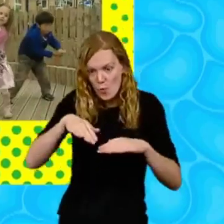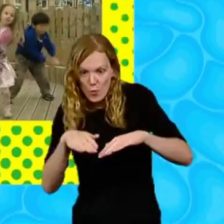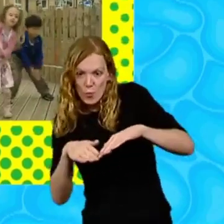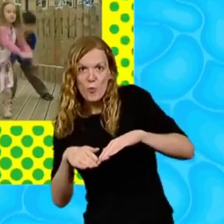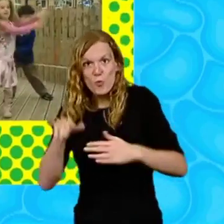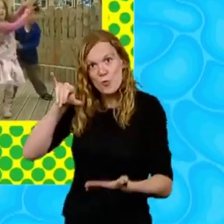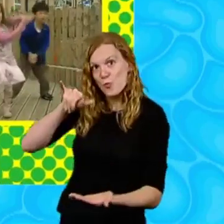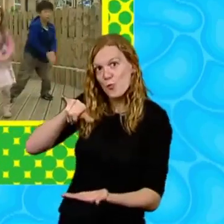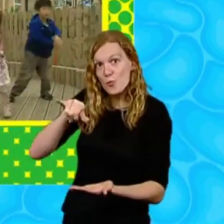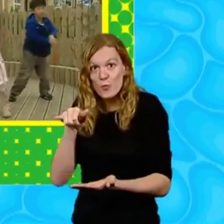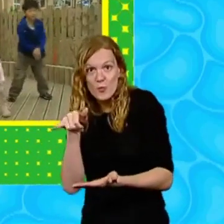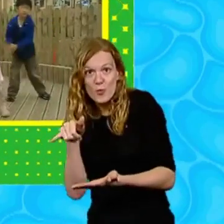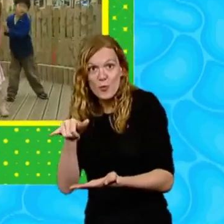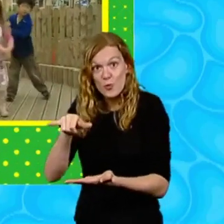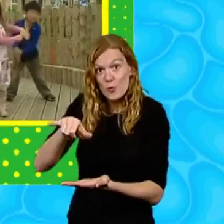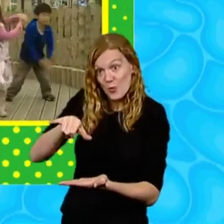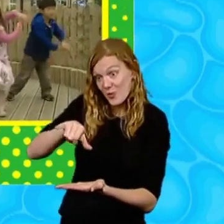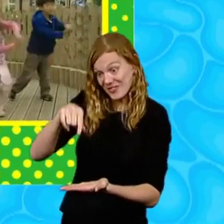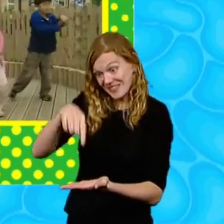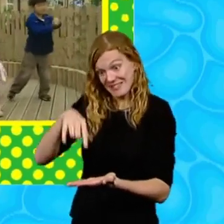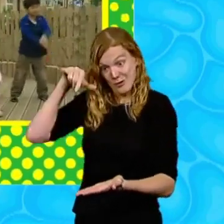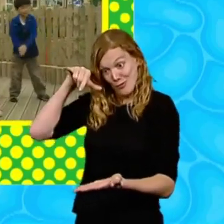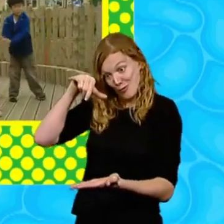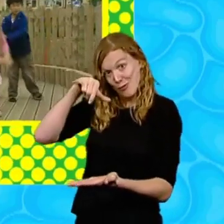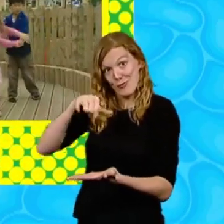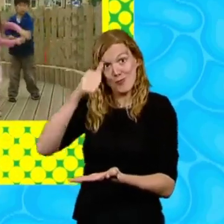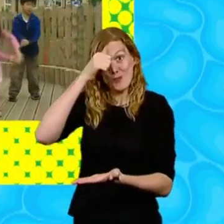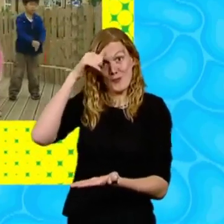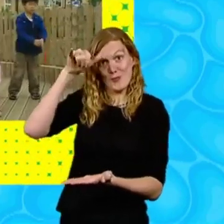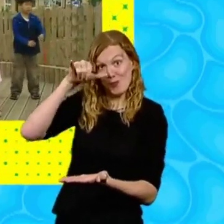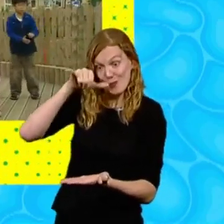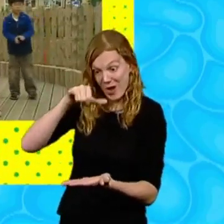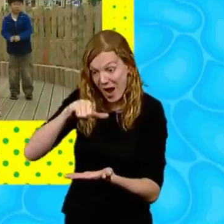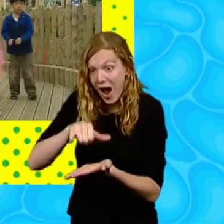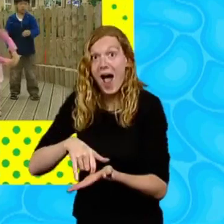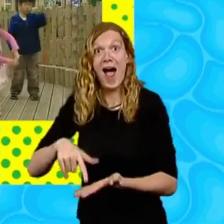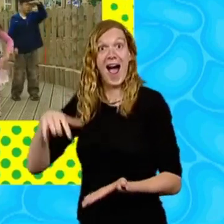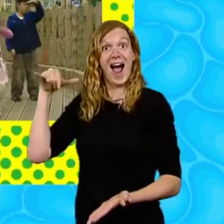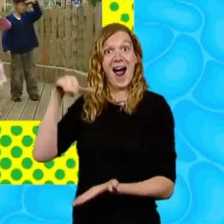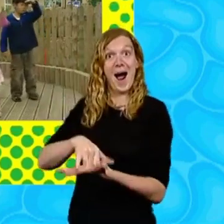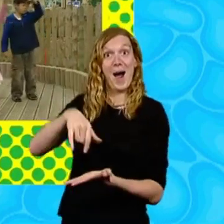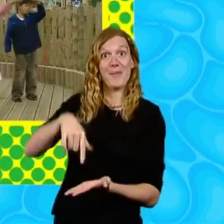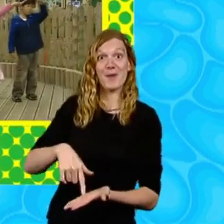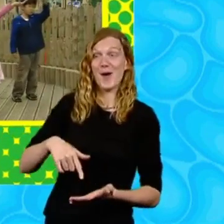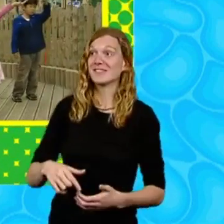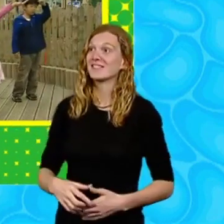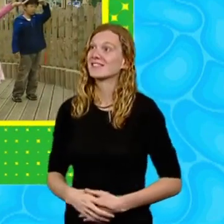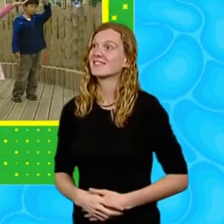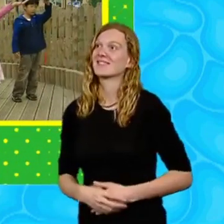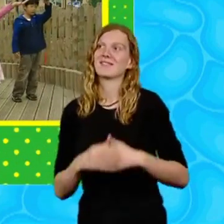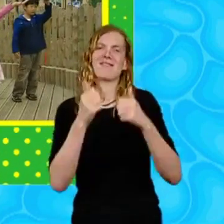ground below. 'Cause flying's what we know at the